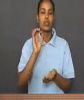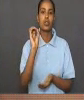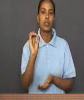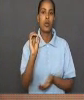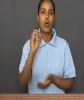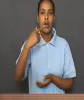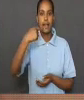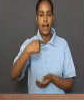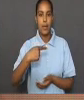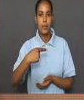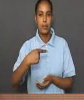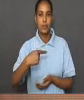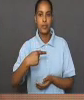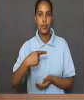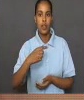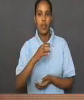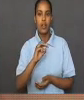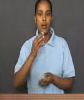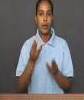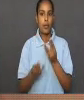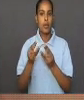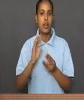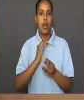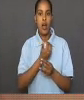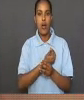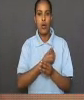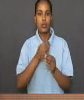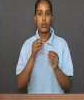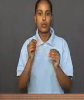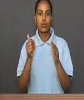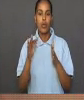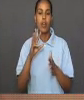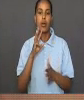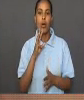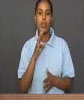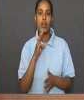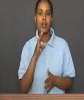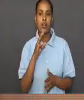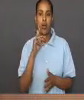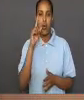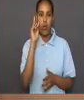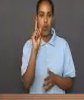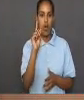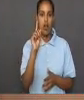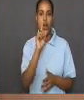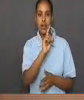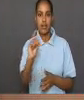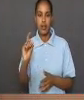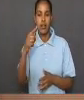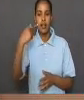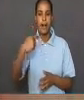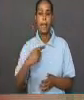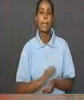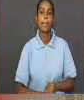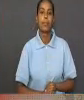5.0 grams, and the mass of our solvent water is 100